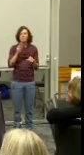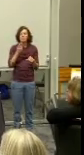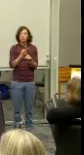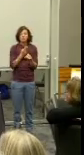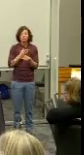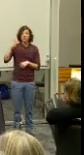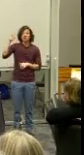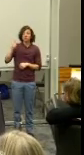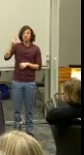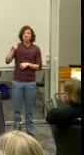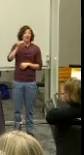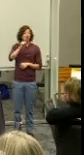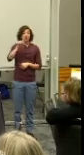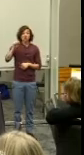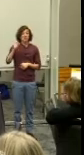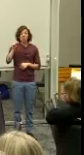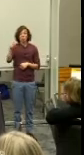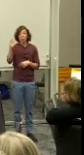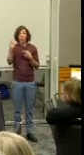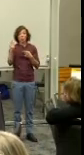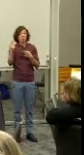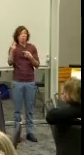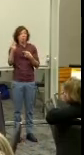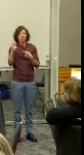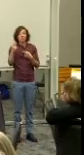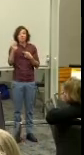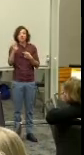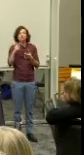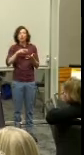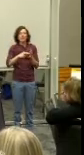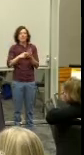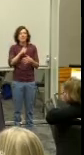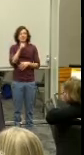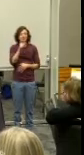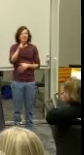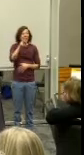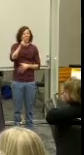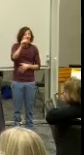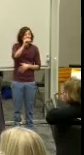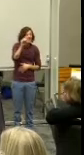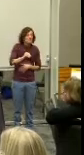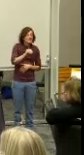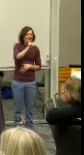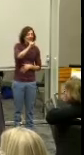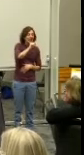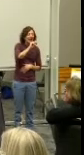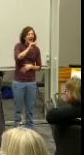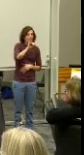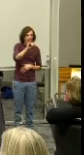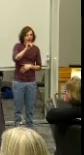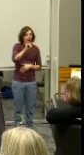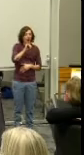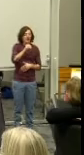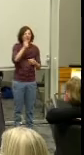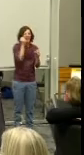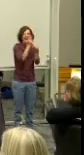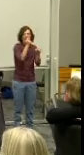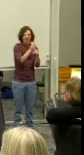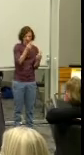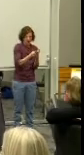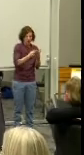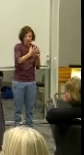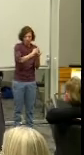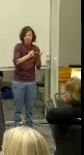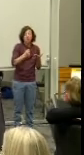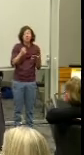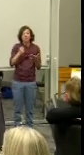income. And so they're not even at the 30% AMI, right? They're even lower. And so, again, for those of us who